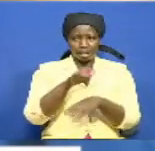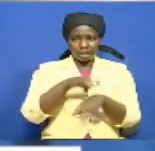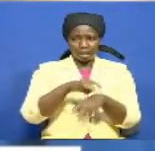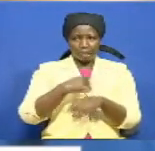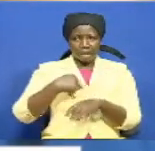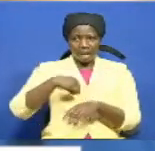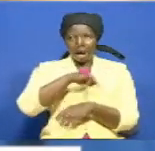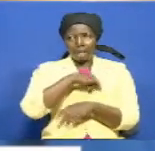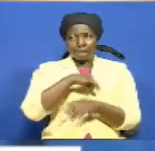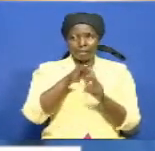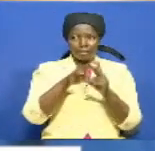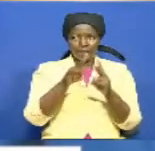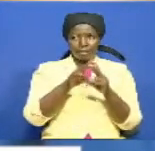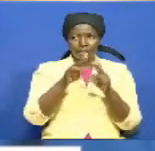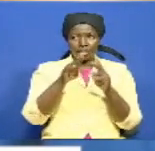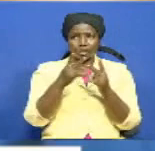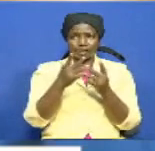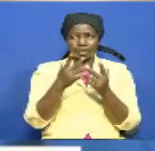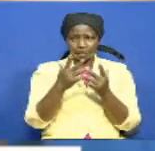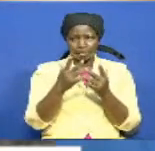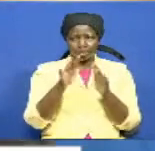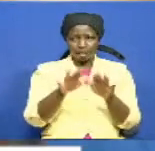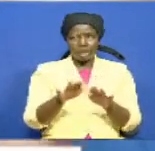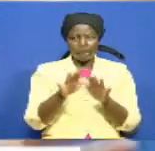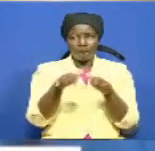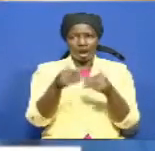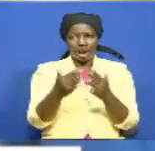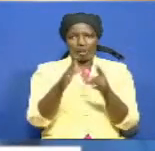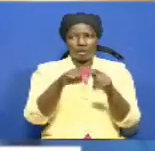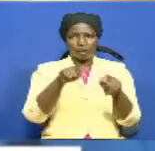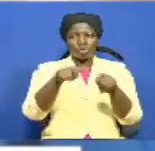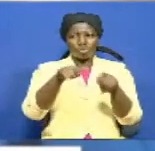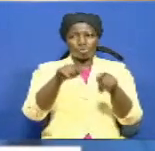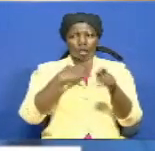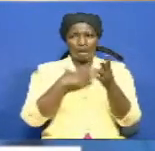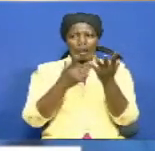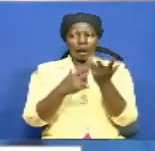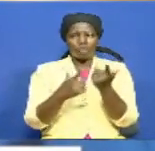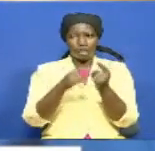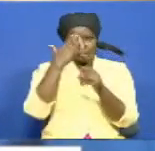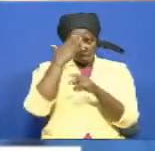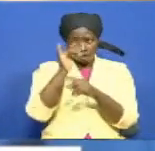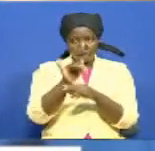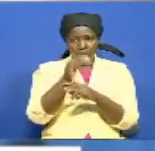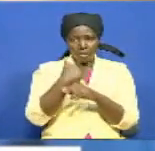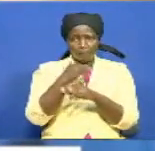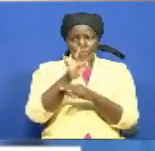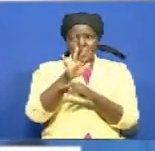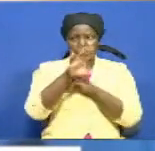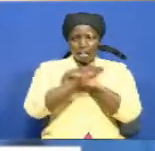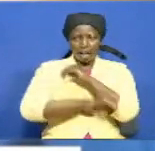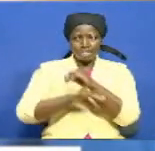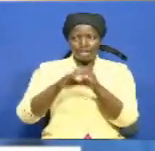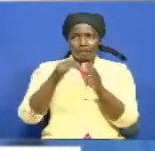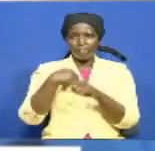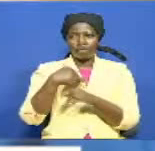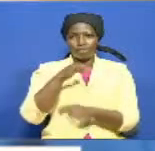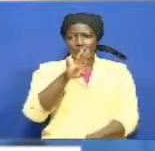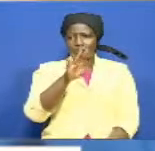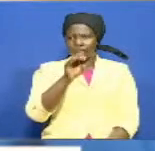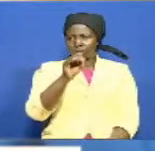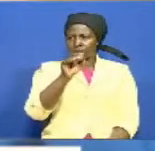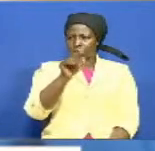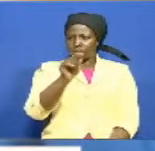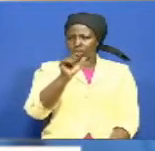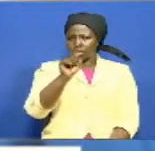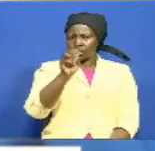our census. And because of that, we have the various countries. We have 5 countries. We have Botswana, we have Mauritius,